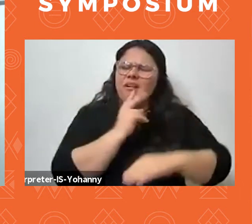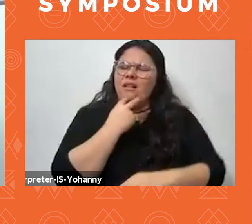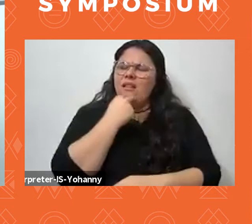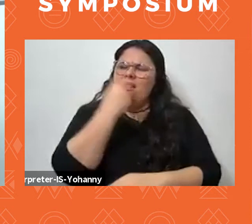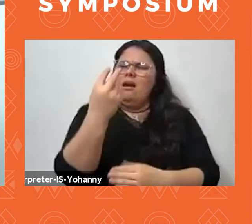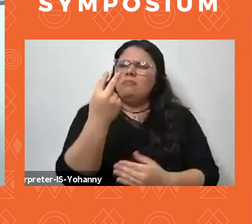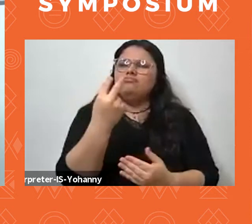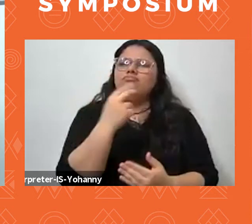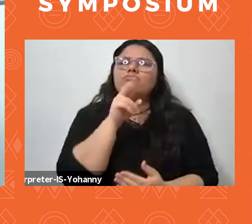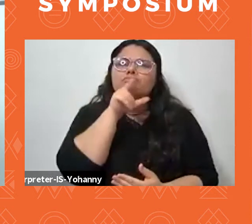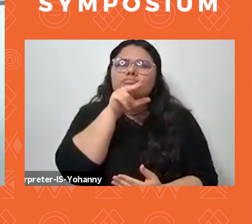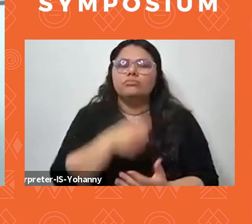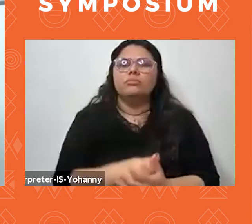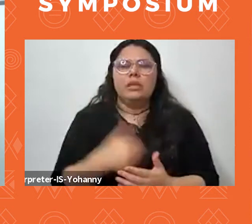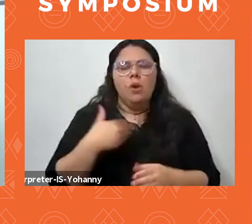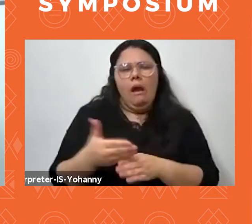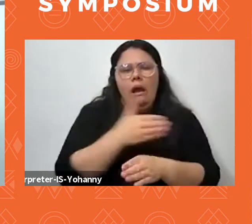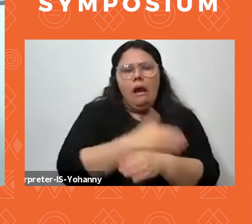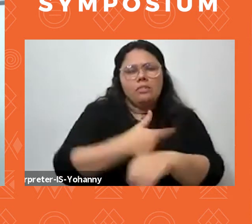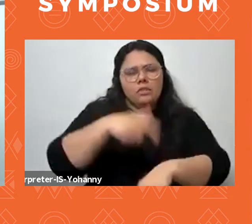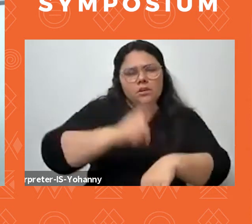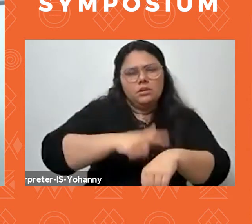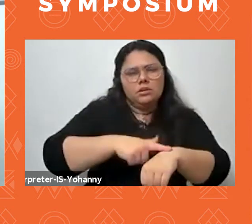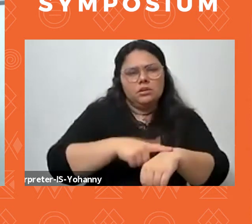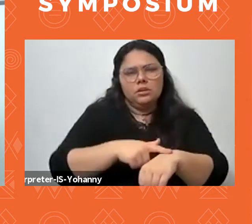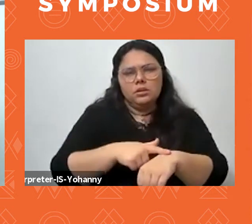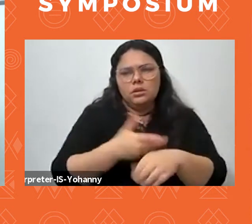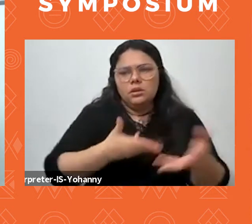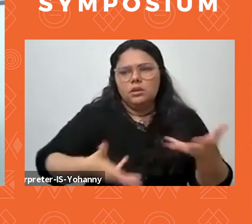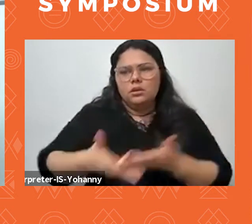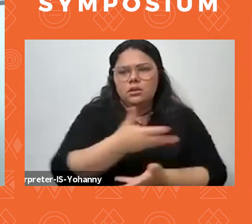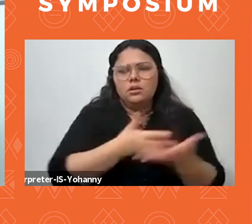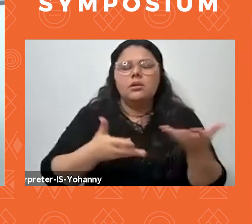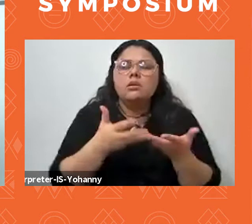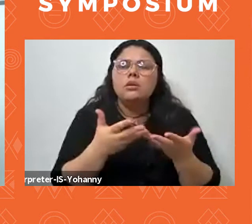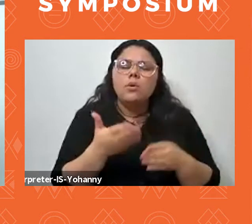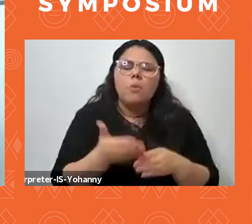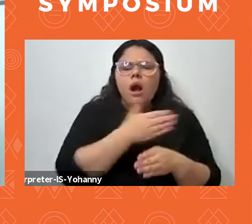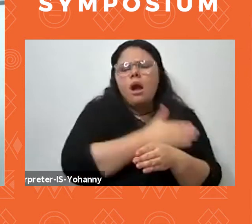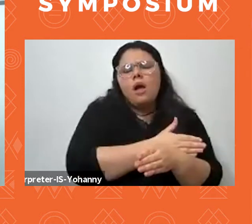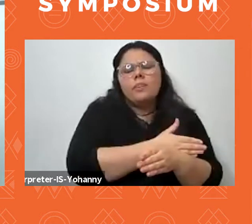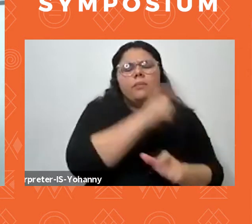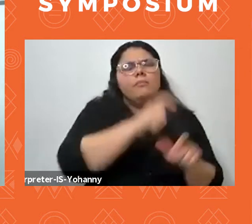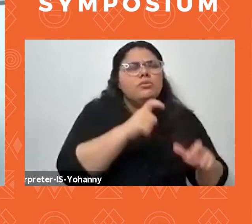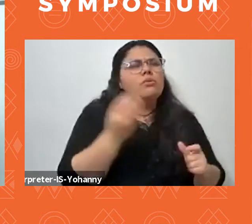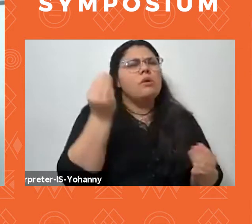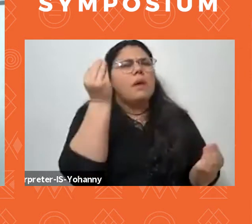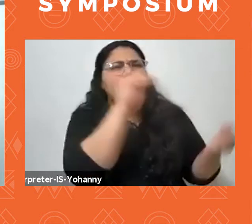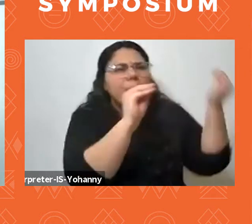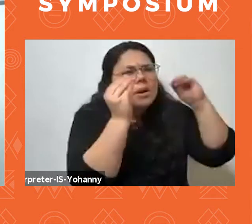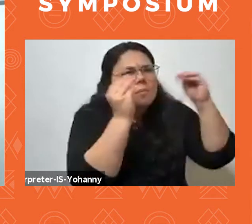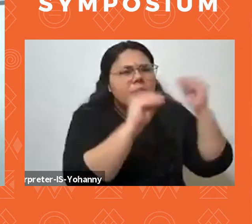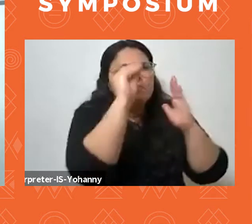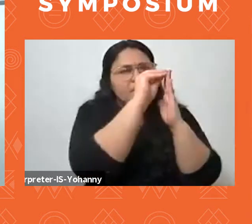share background of the declaration, the significance of the declaration. And I don't know if you can see the